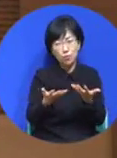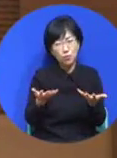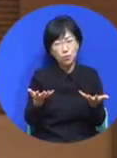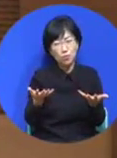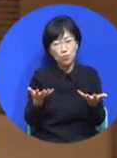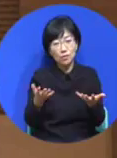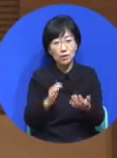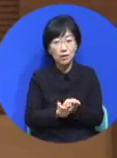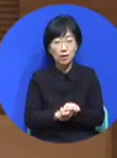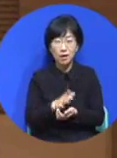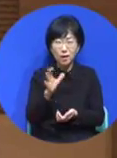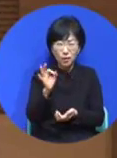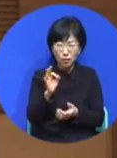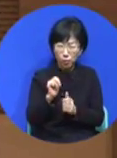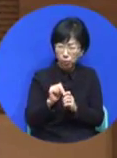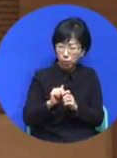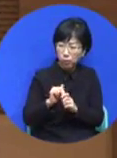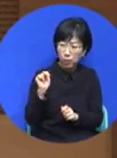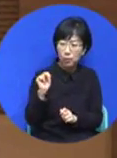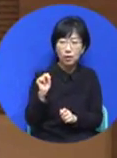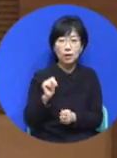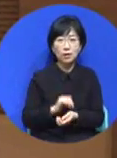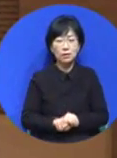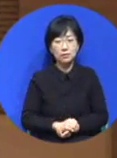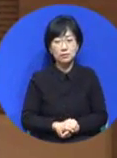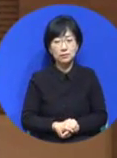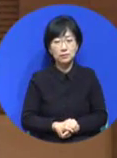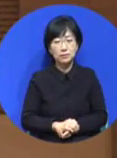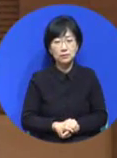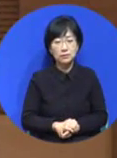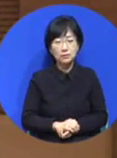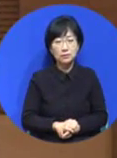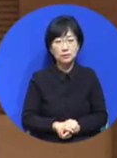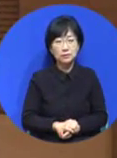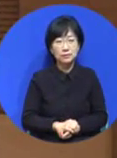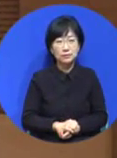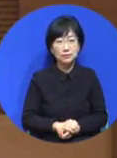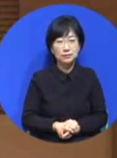I even said this. I have nothing, I have no background.